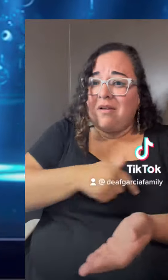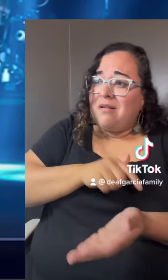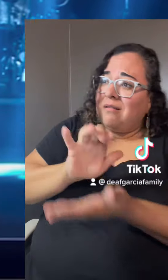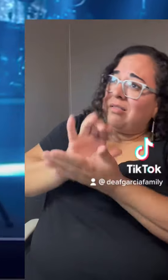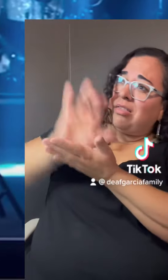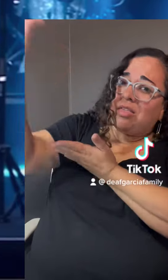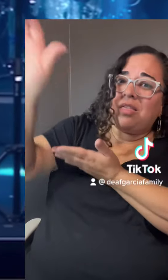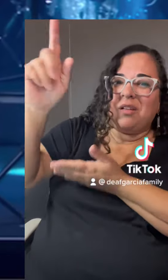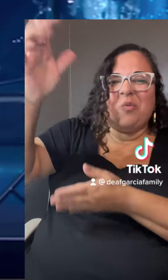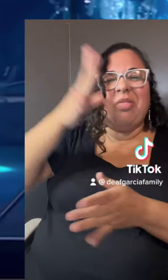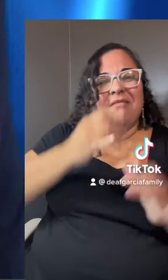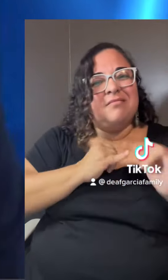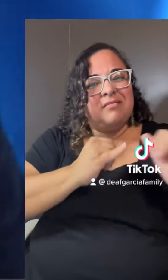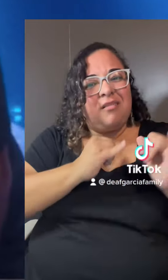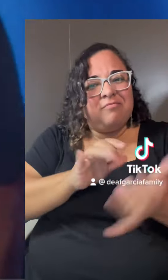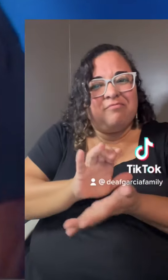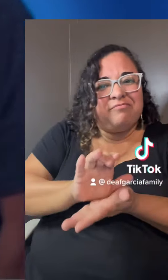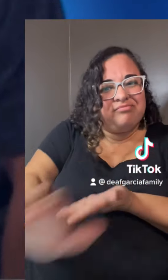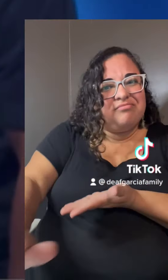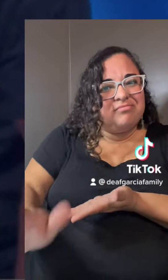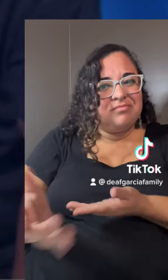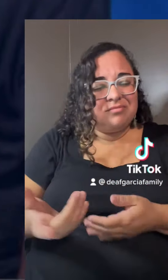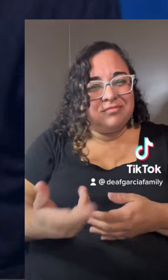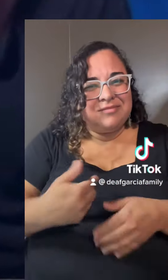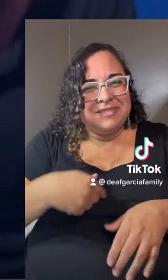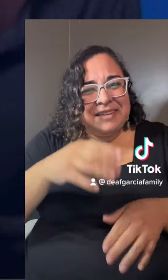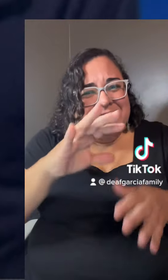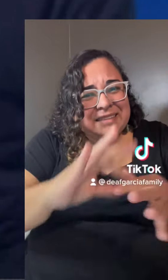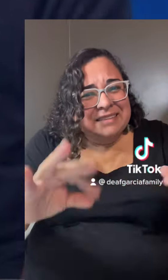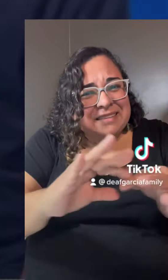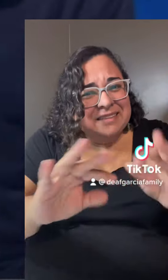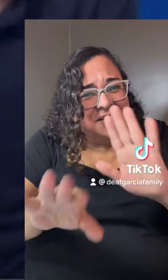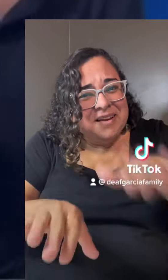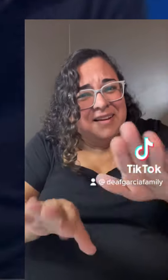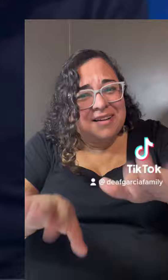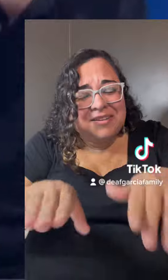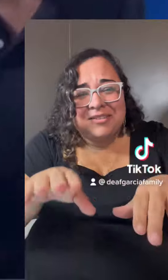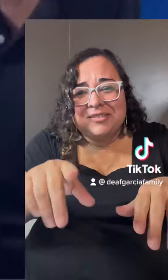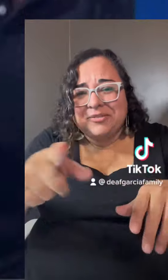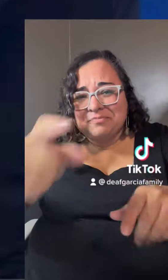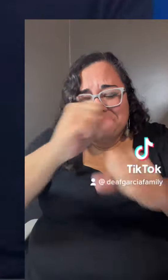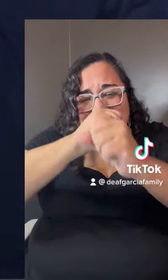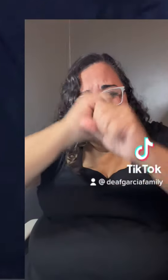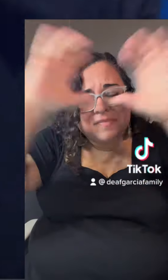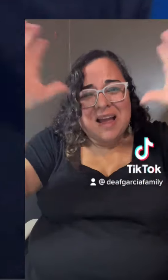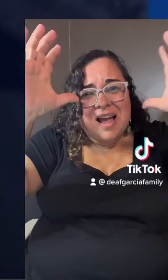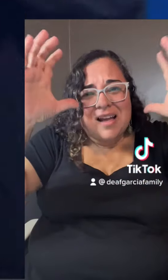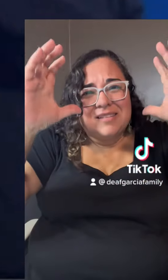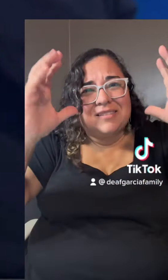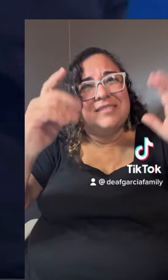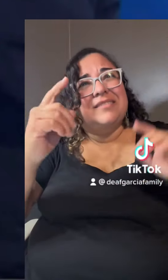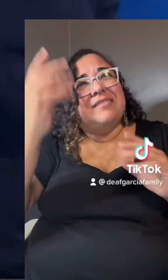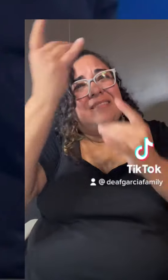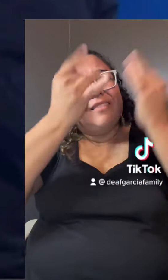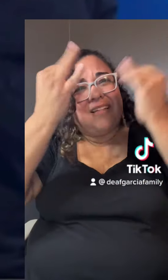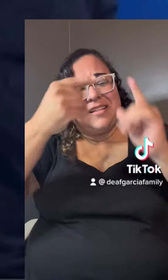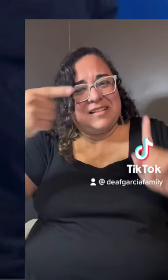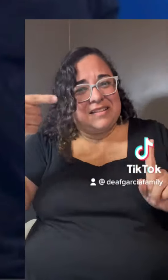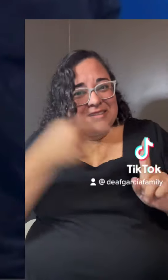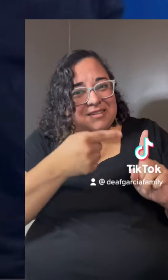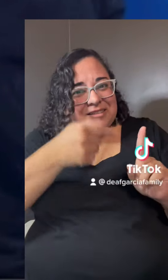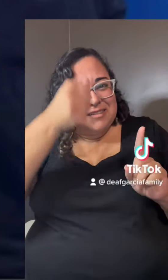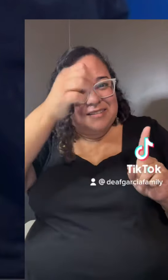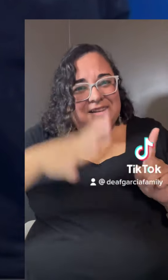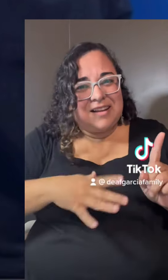can you imagine? I go, try to imagine what it was like for Stan Gerlach today.